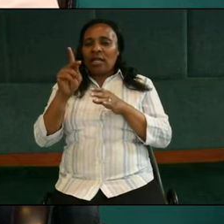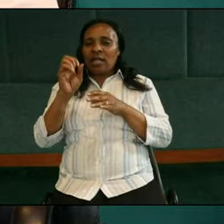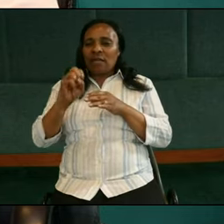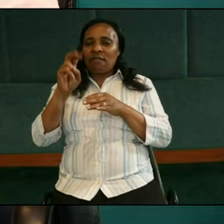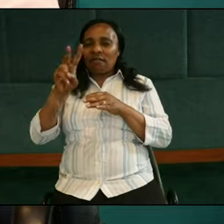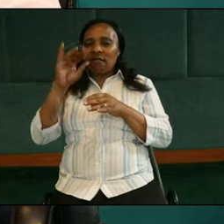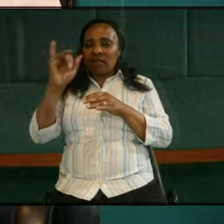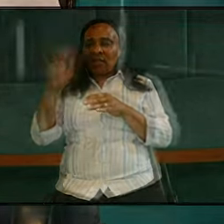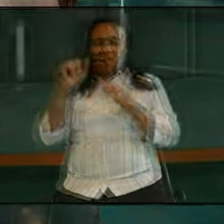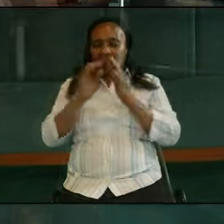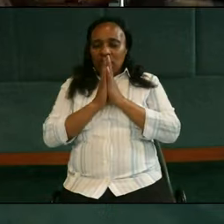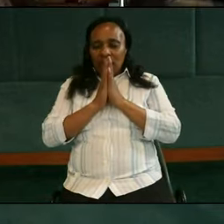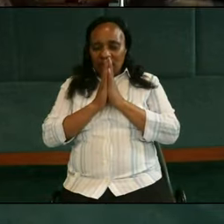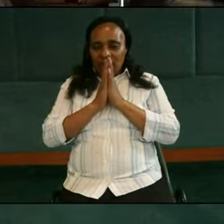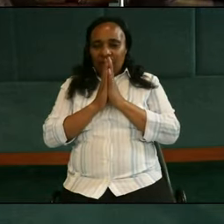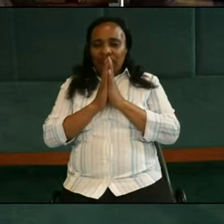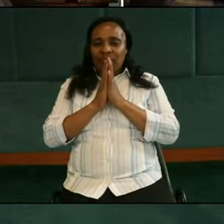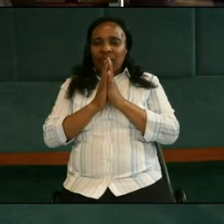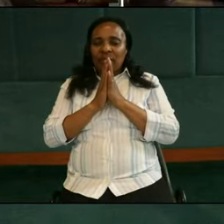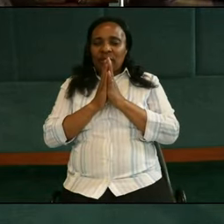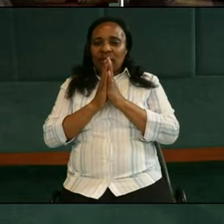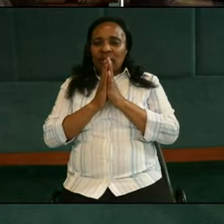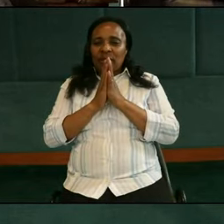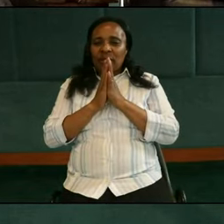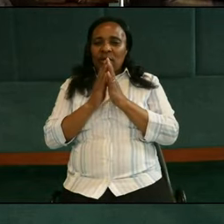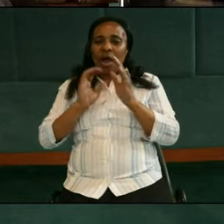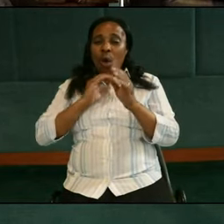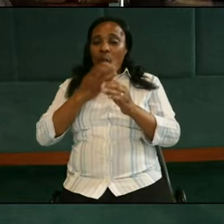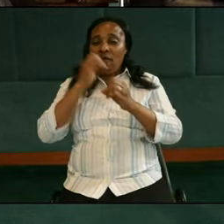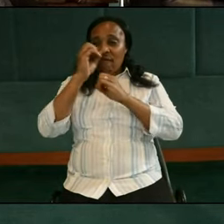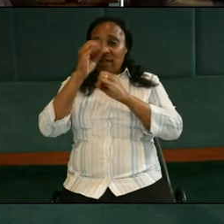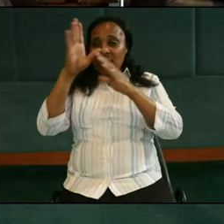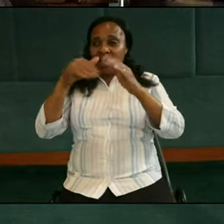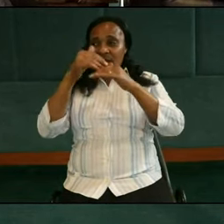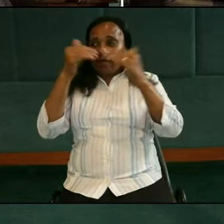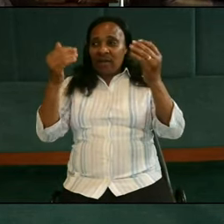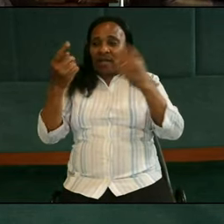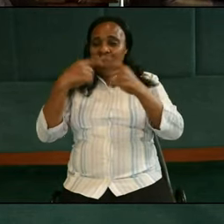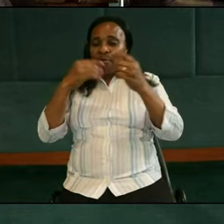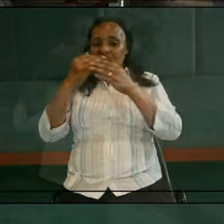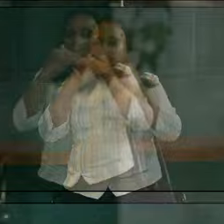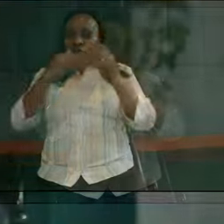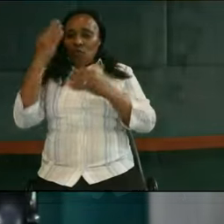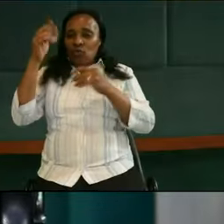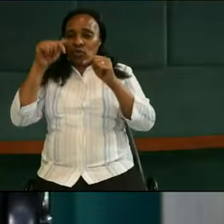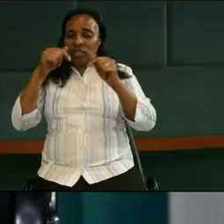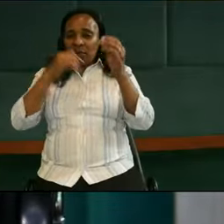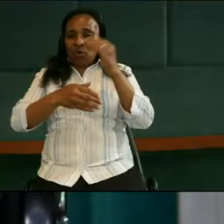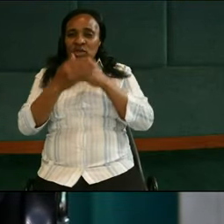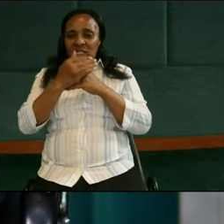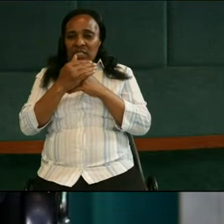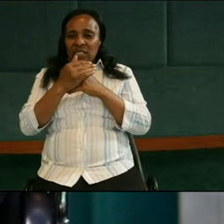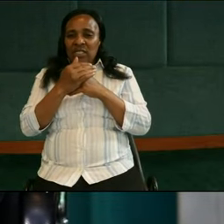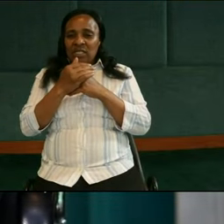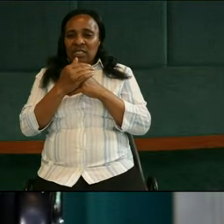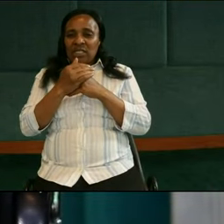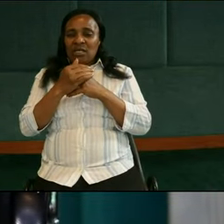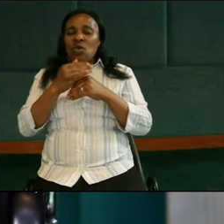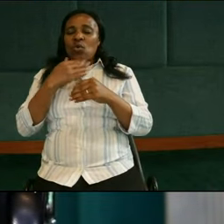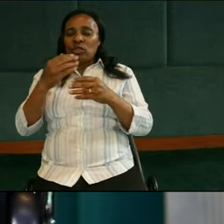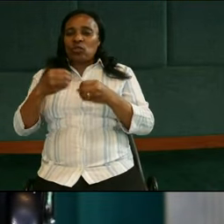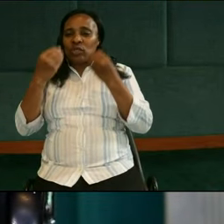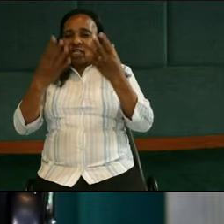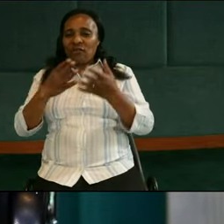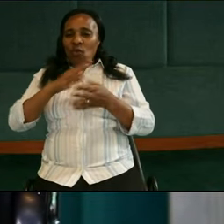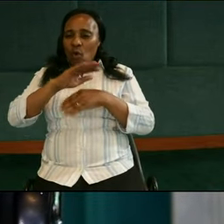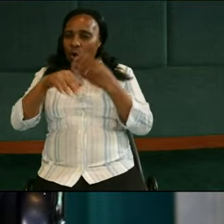pray with us. Yeah, let's pray to wind up. Our Father who art in heaven, you come before us this morning. And we want to give you